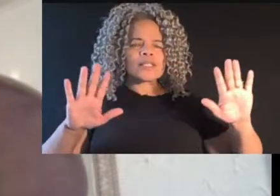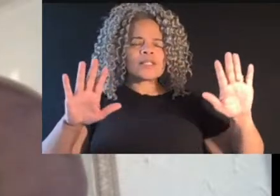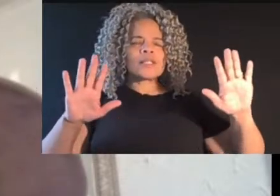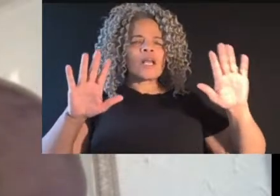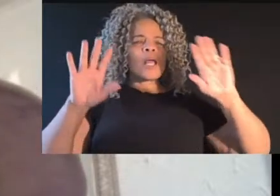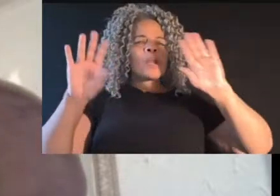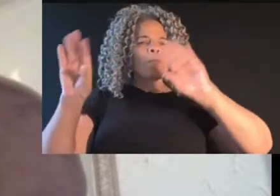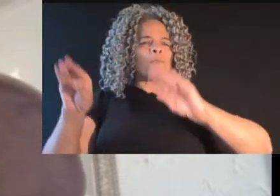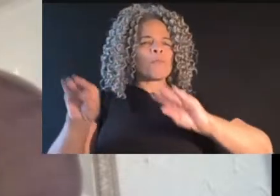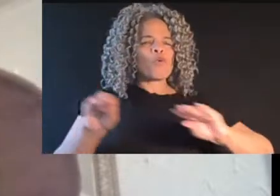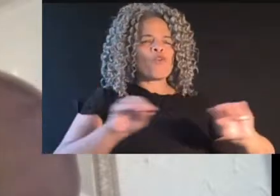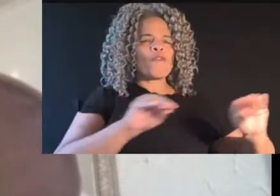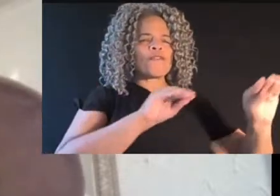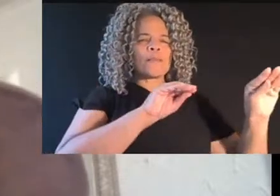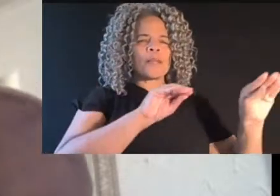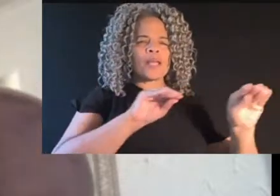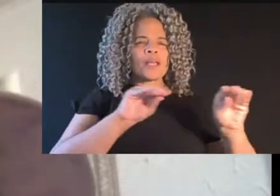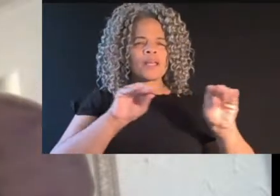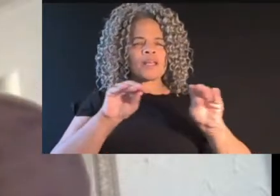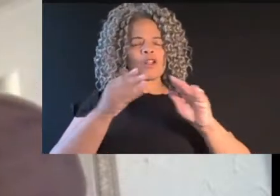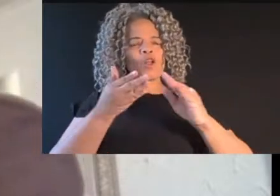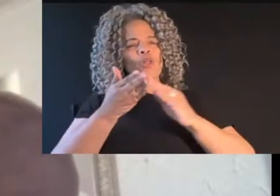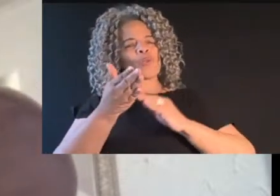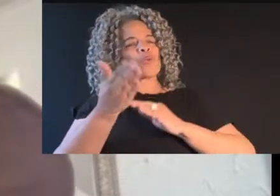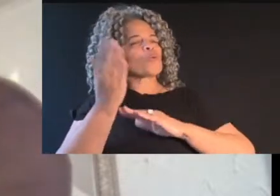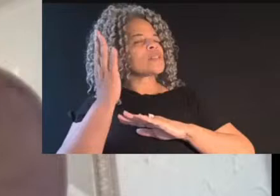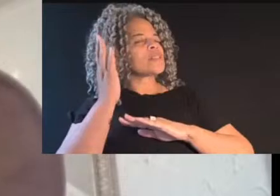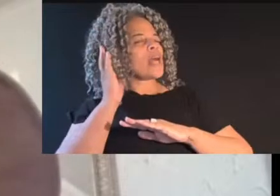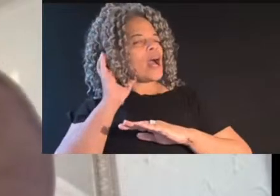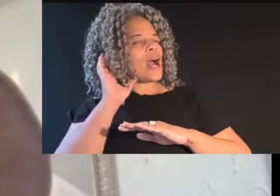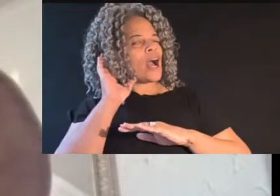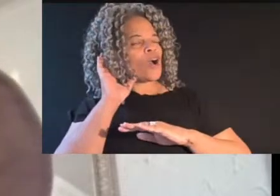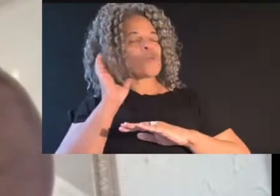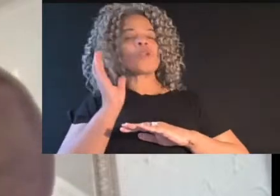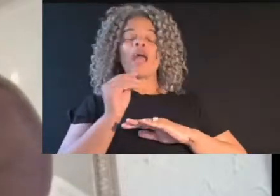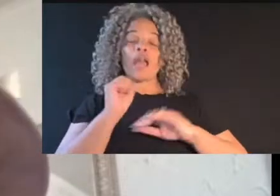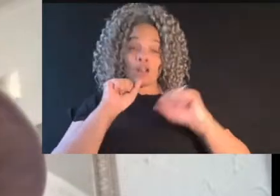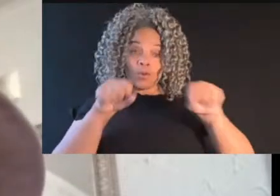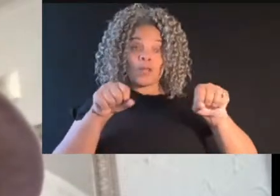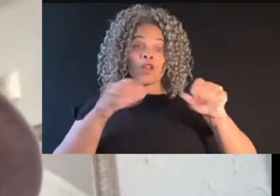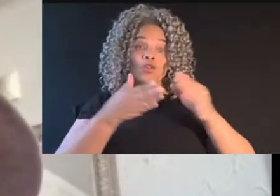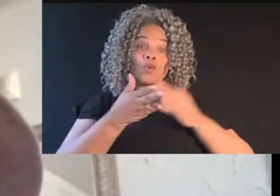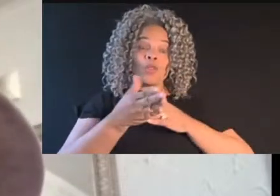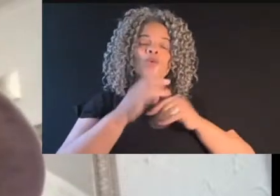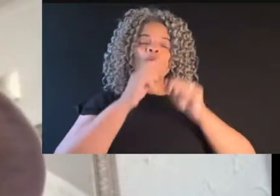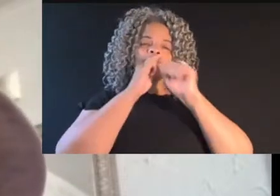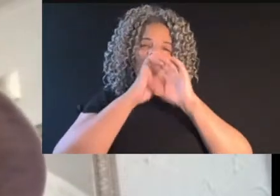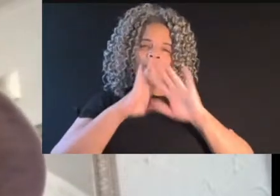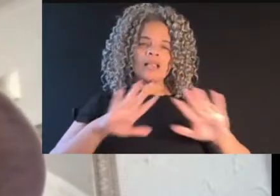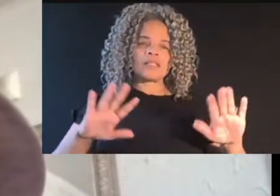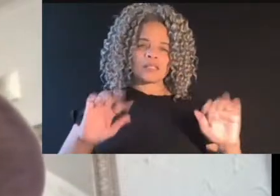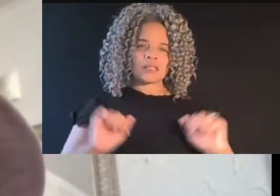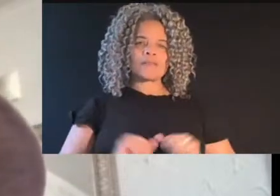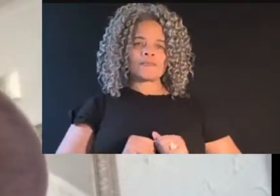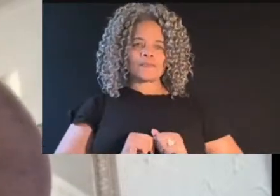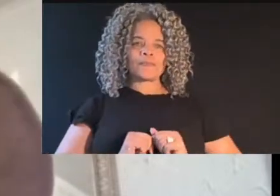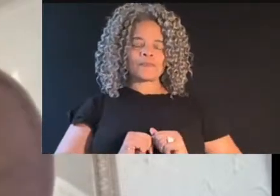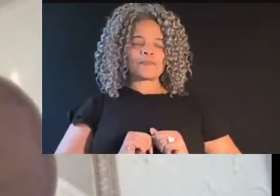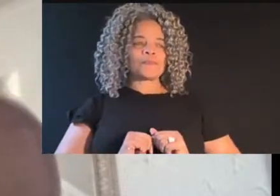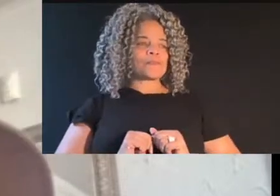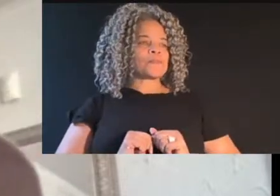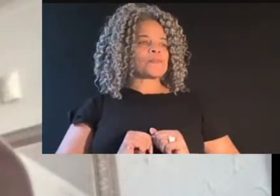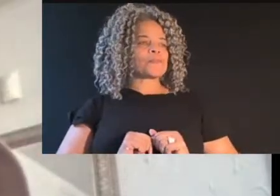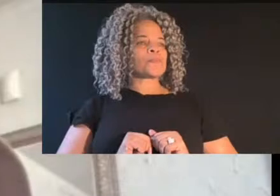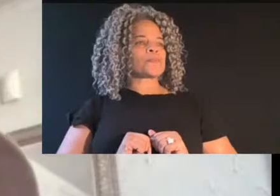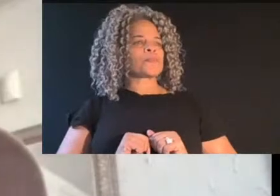movement. We can do it through sound, and we can also do it through silence. So we